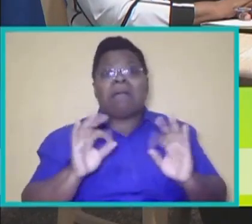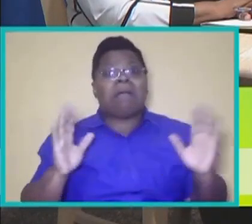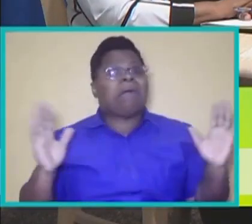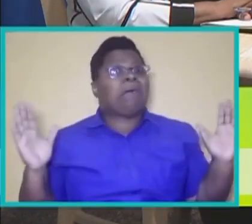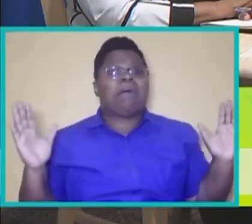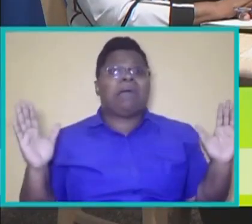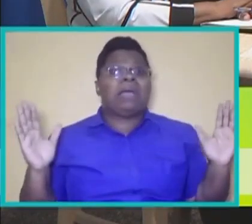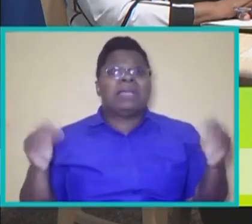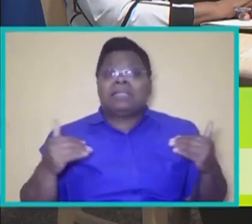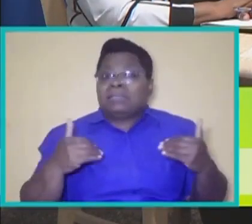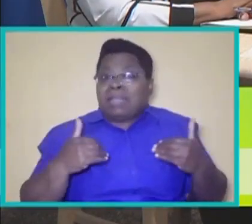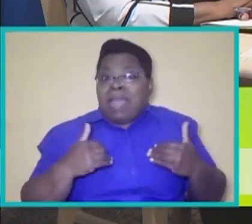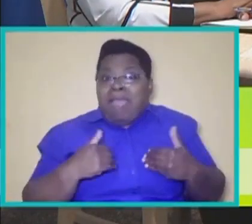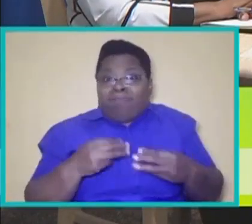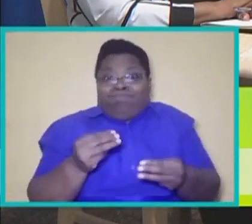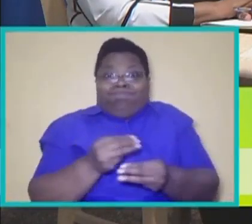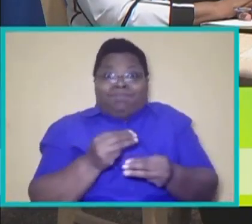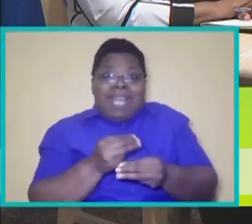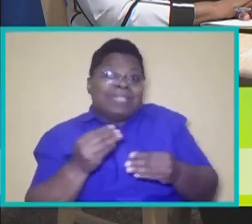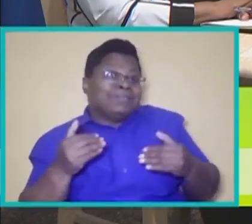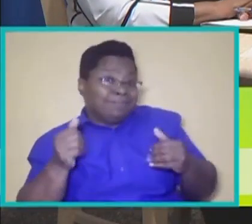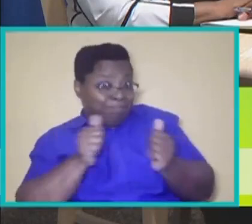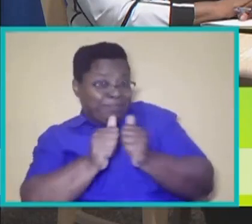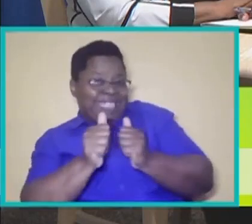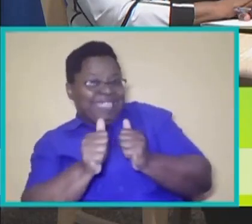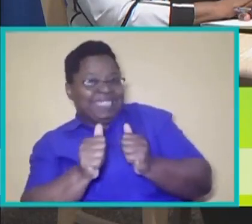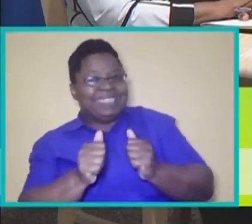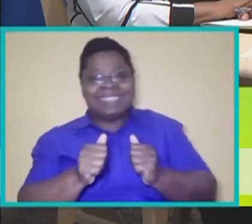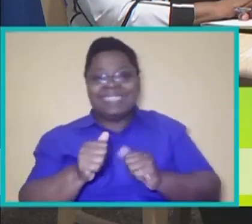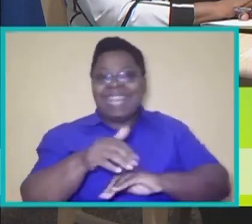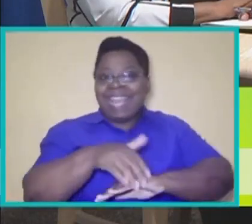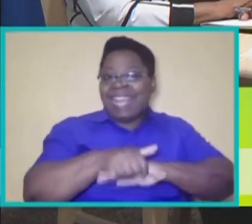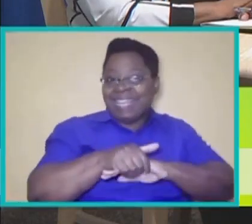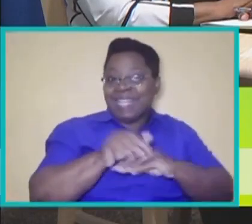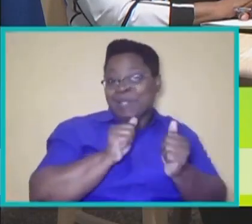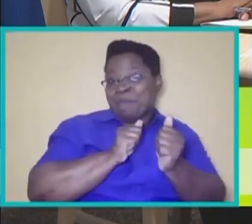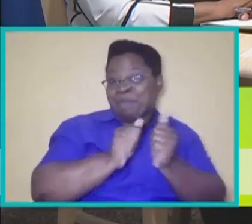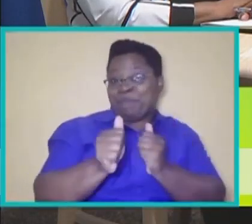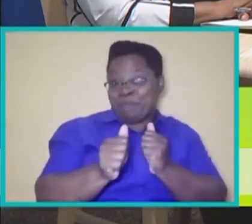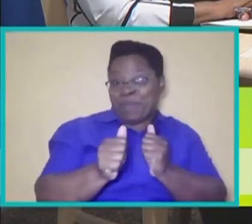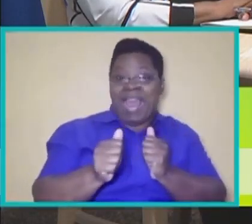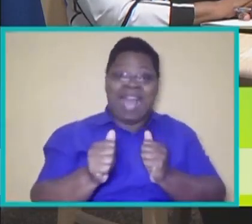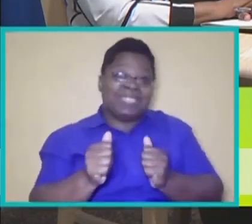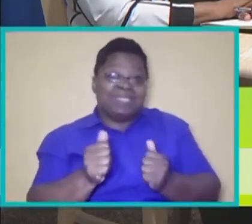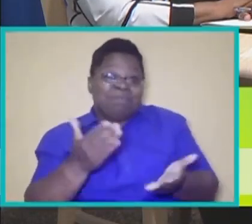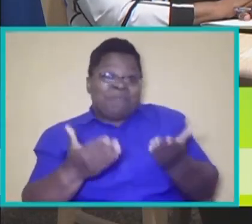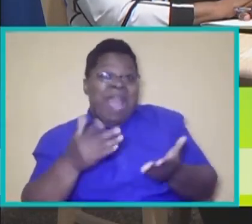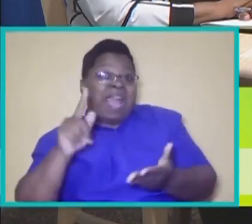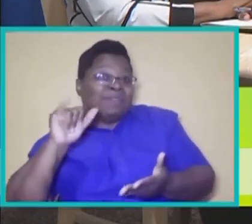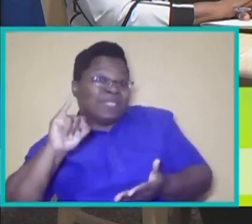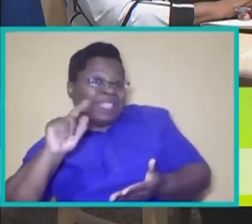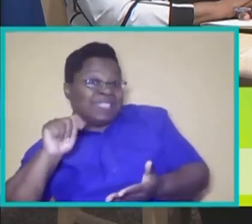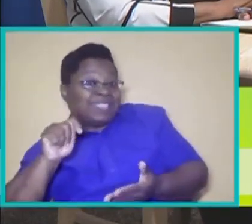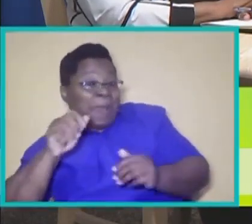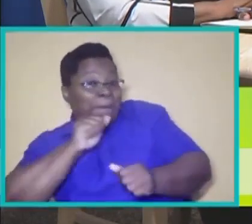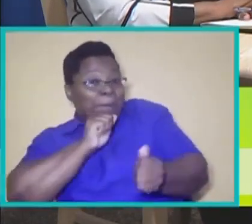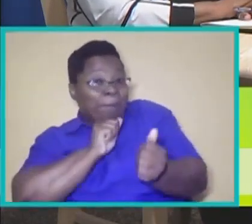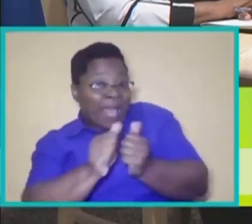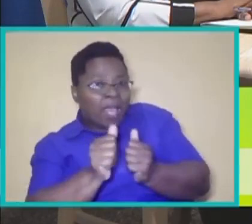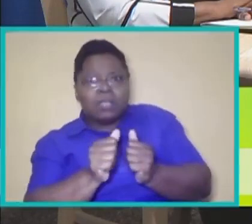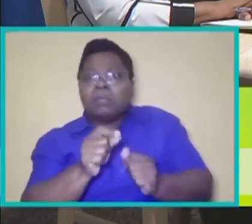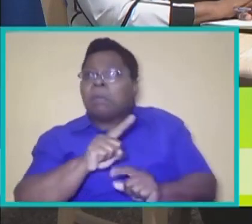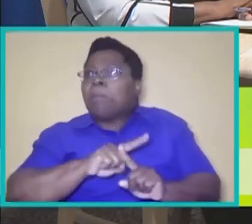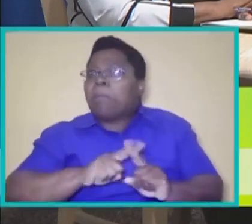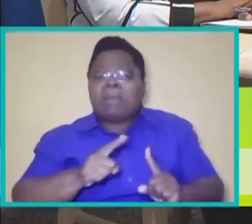that development of their own emotional intelligence. And we want to thank you so much. We want to thank you so much for that